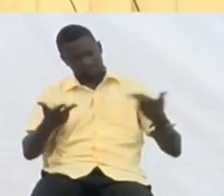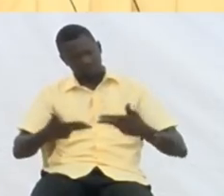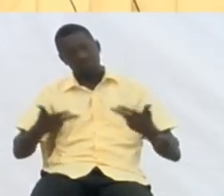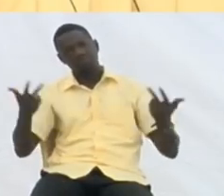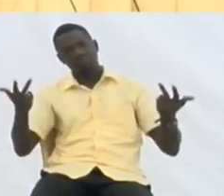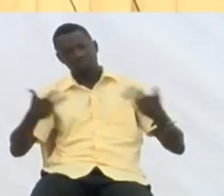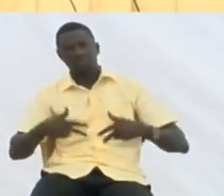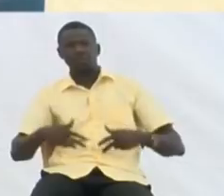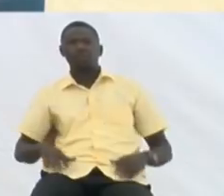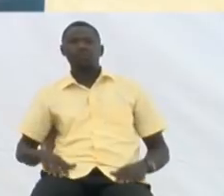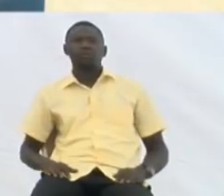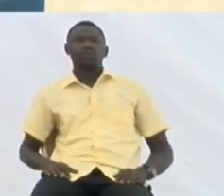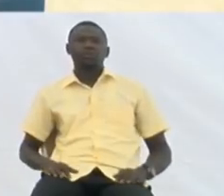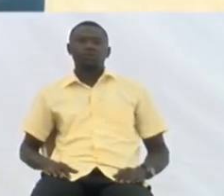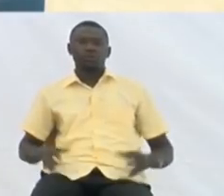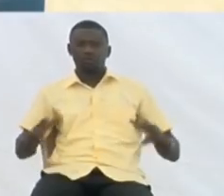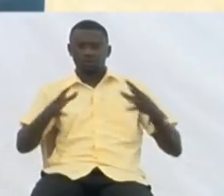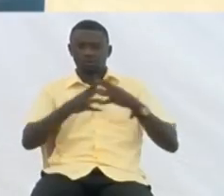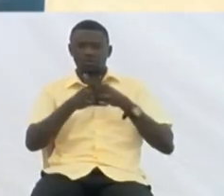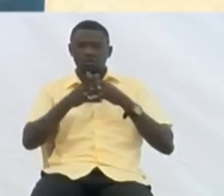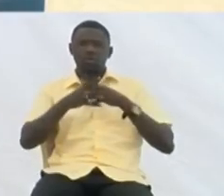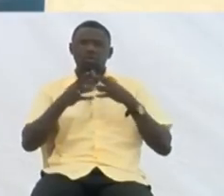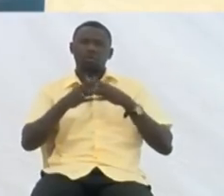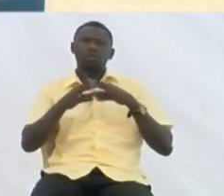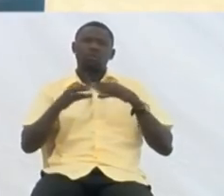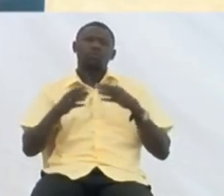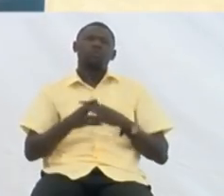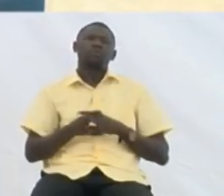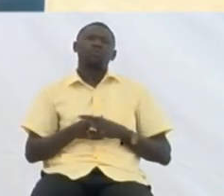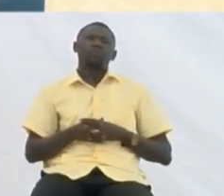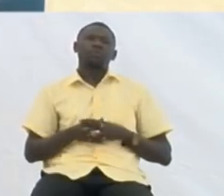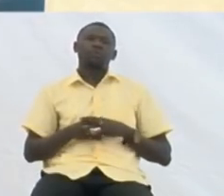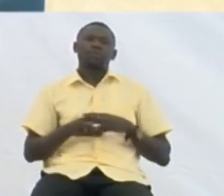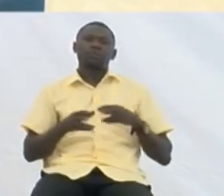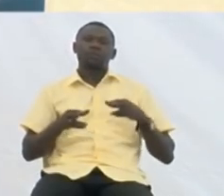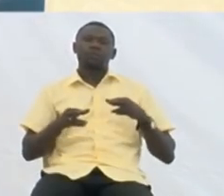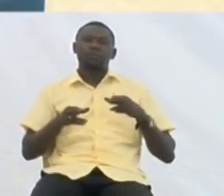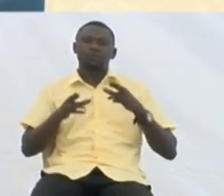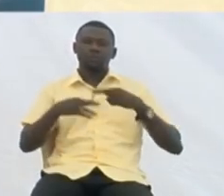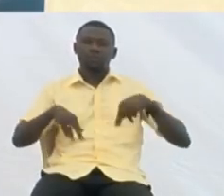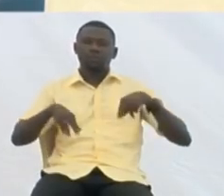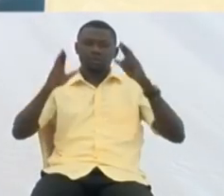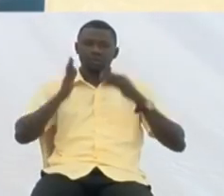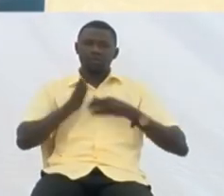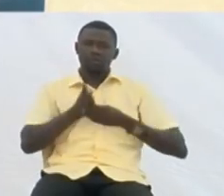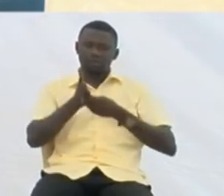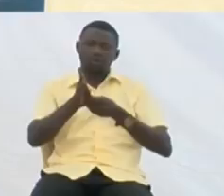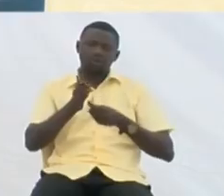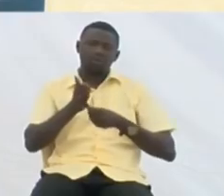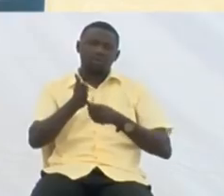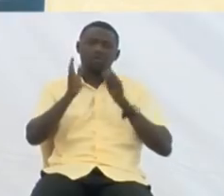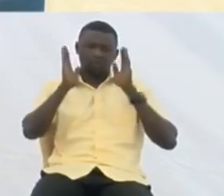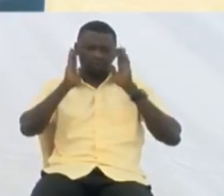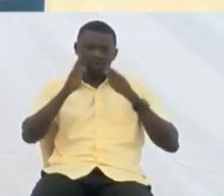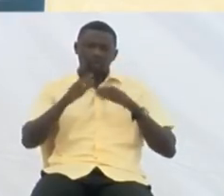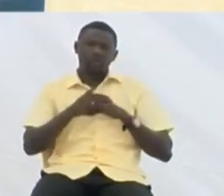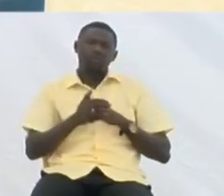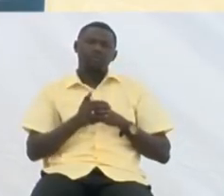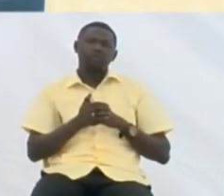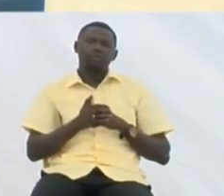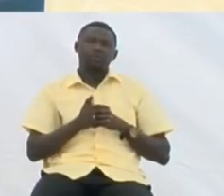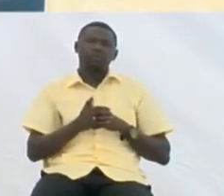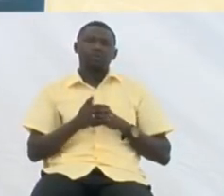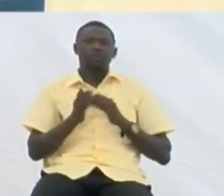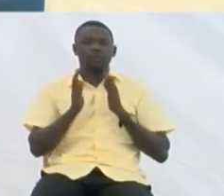people. We came together. Imam, the Imam led the prayers. Adualike. We